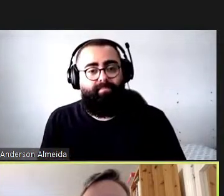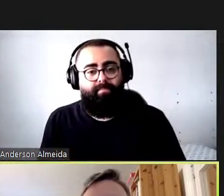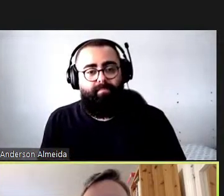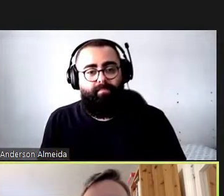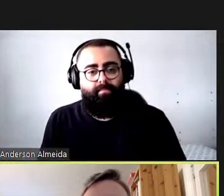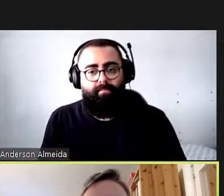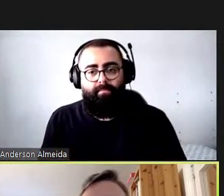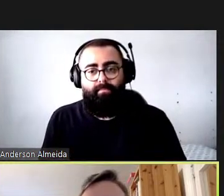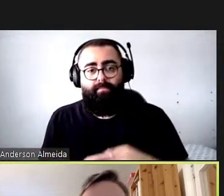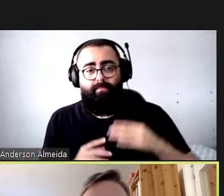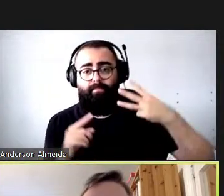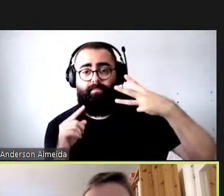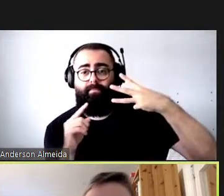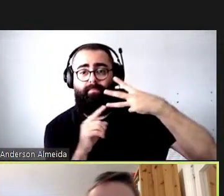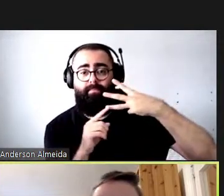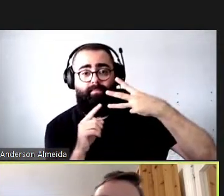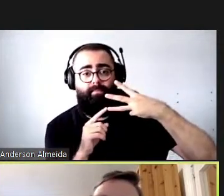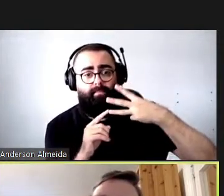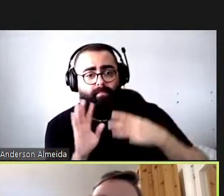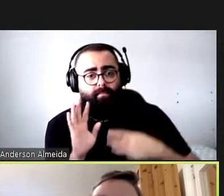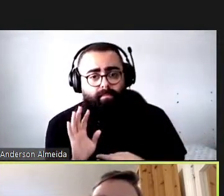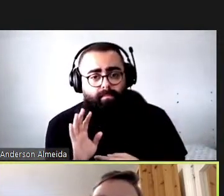And then for one sign,